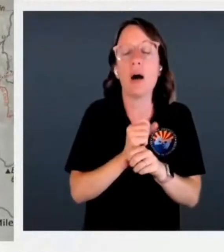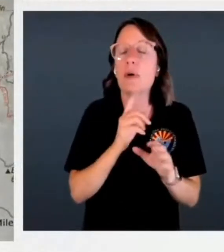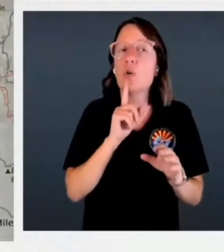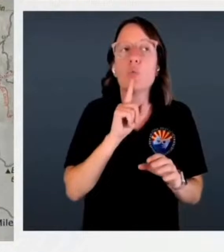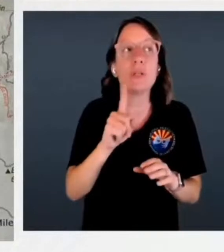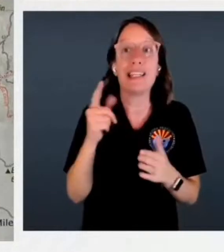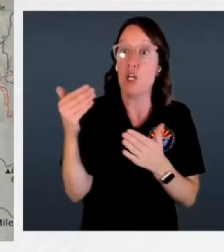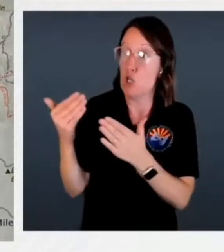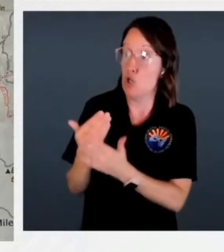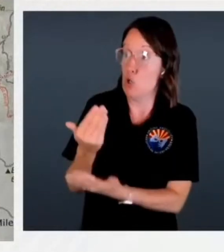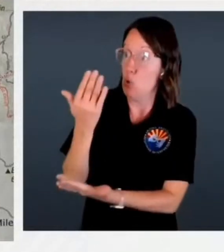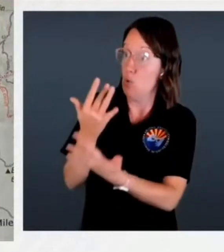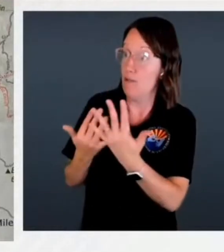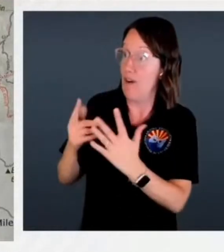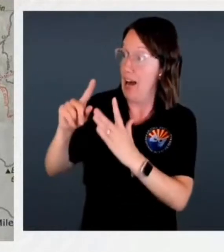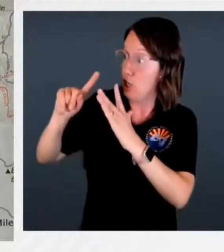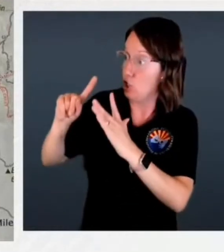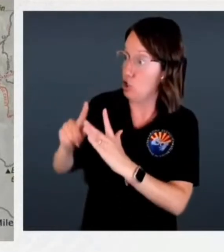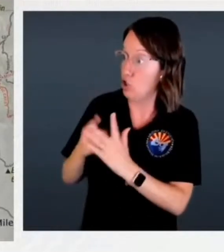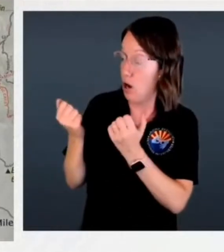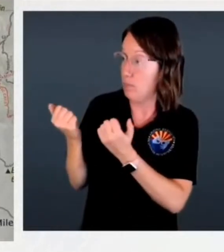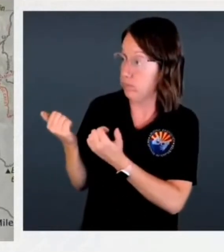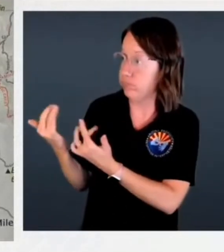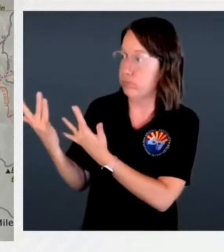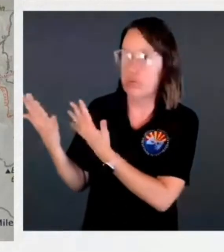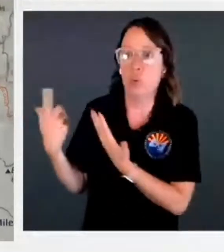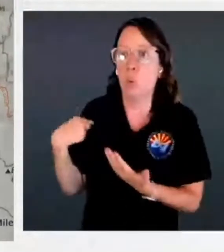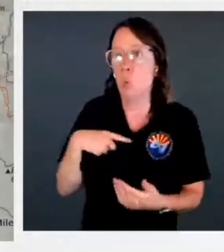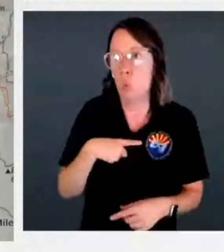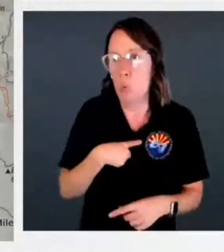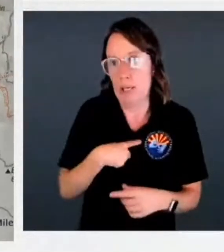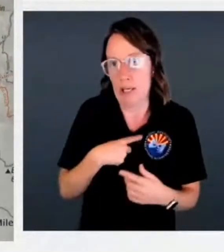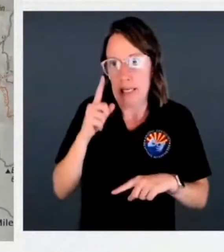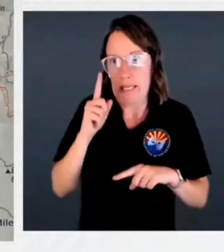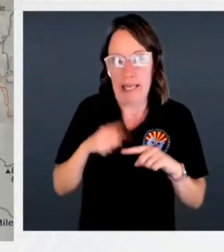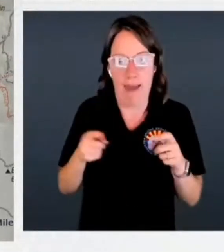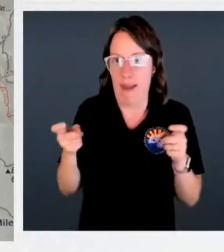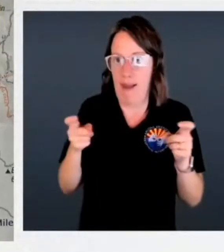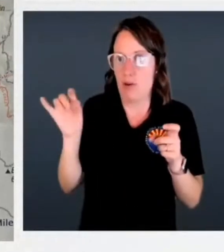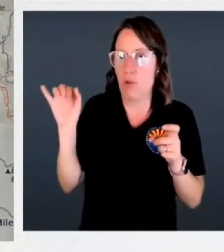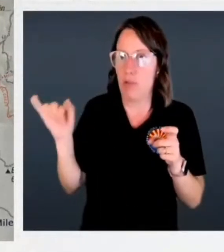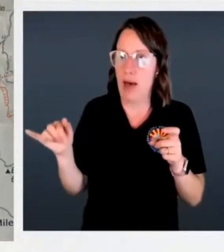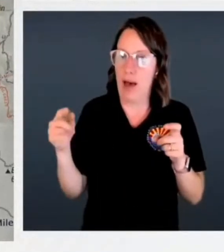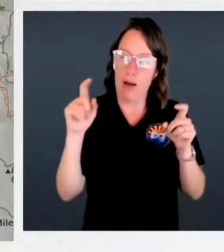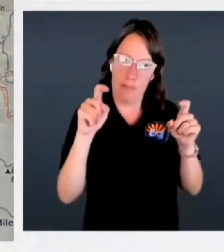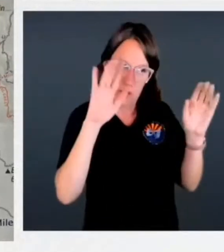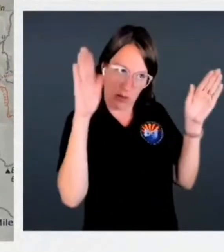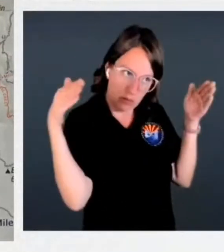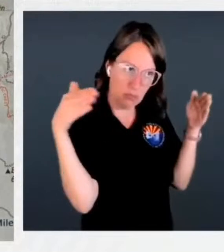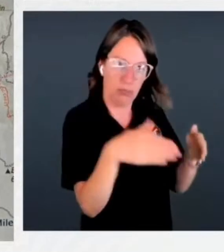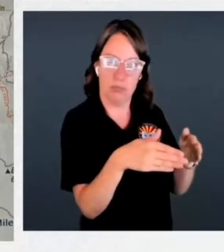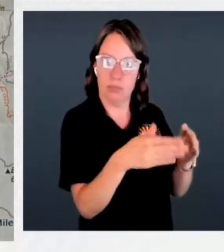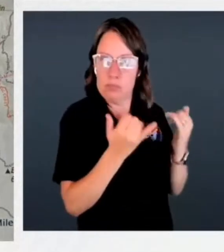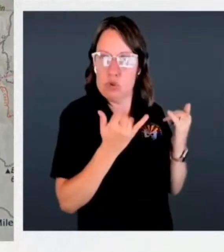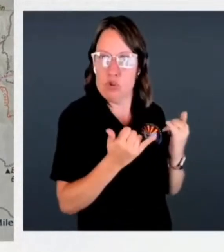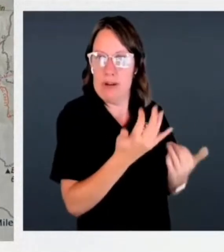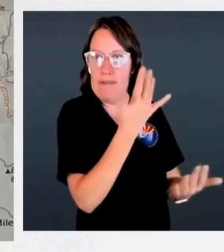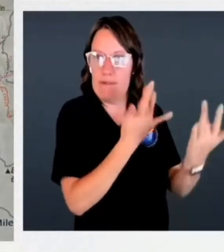point, and we just really need to stick together in that. And I know sometimes